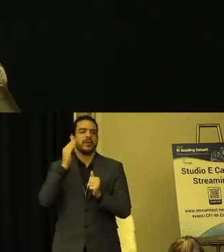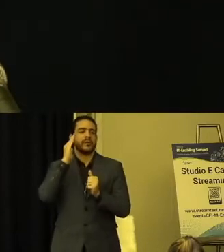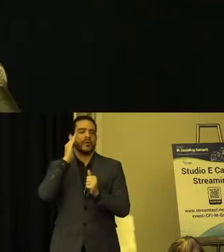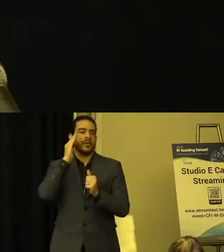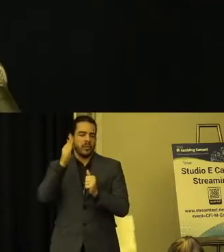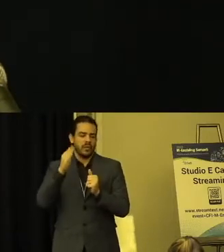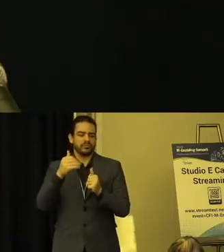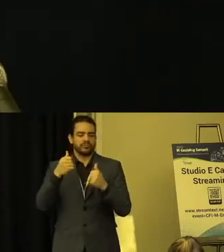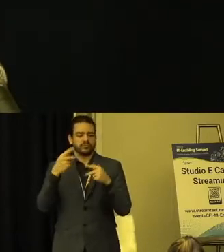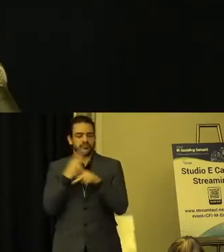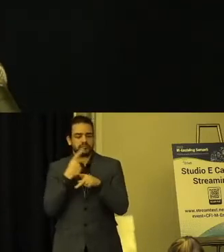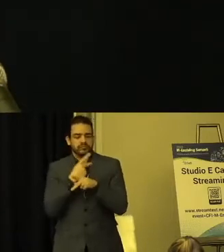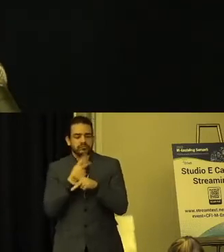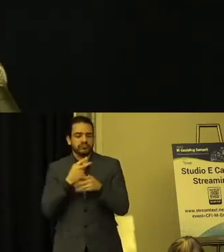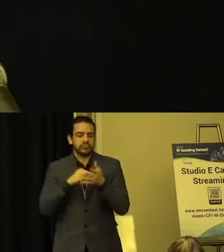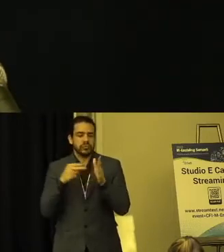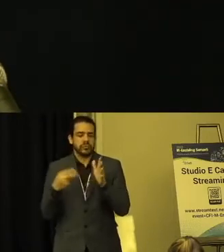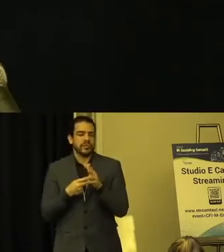that means.